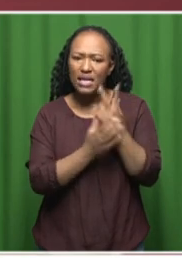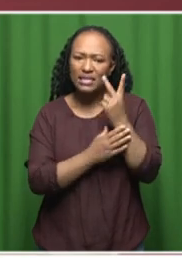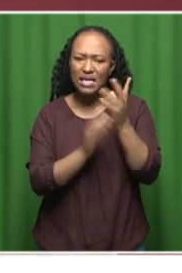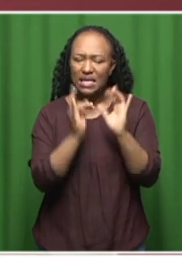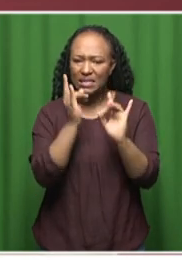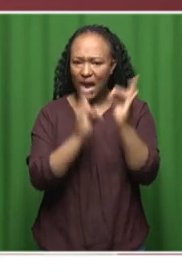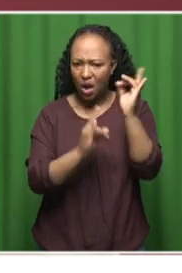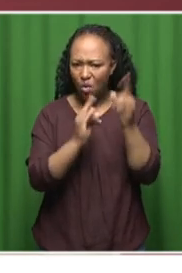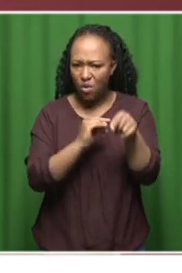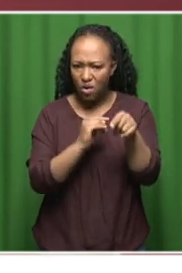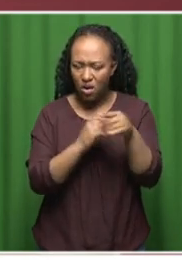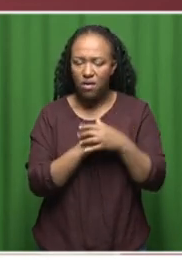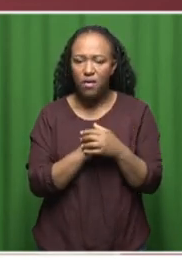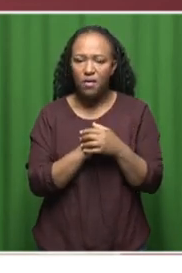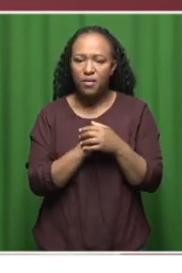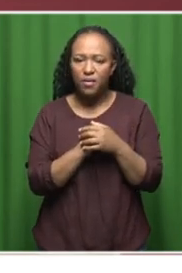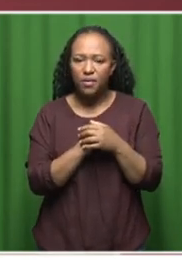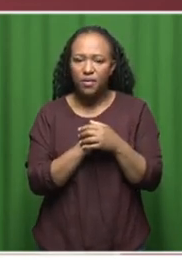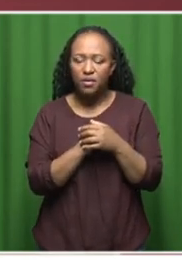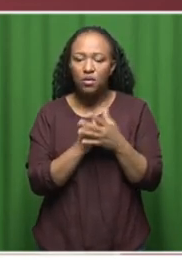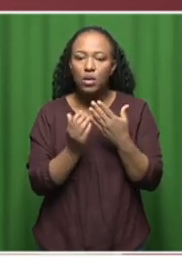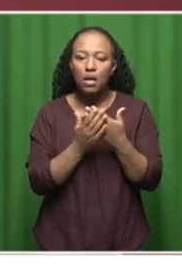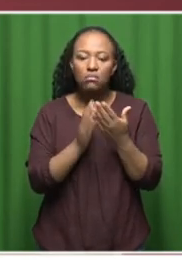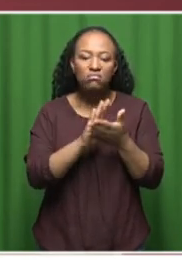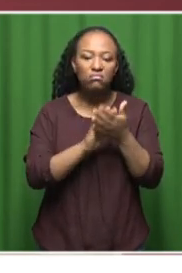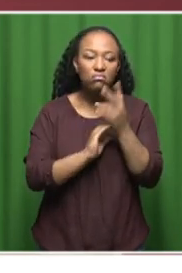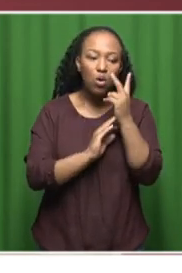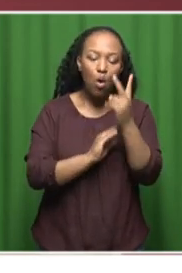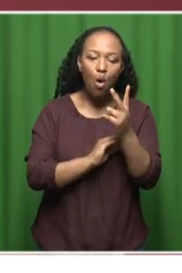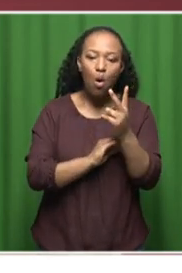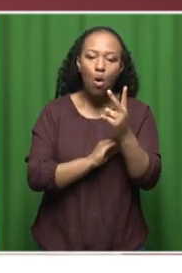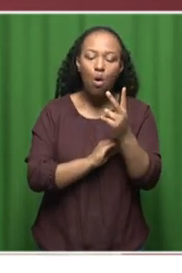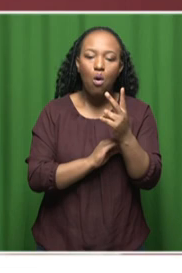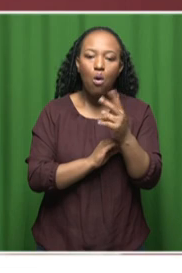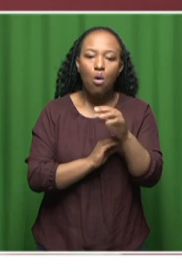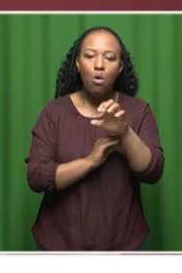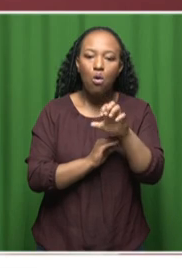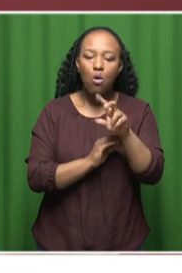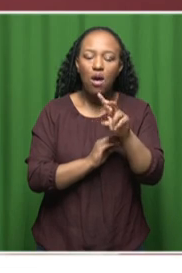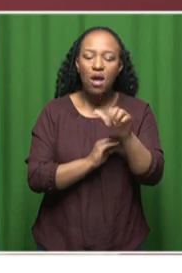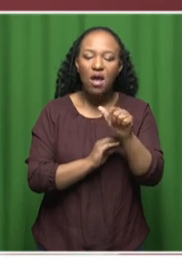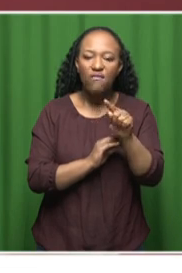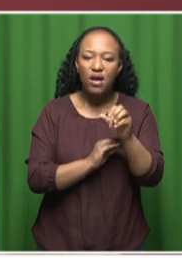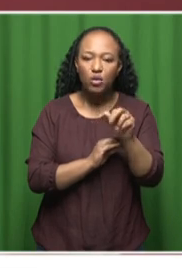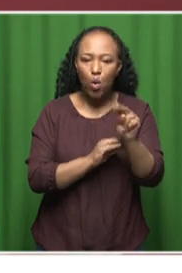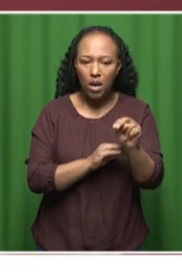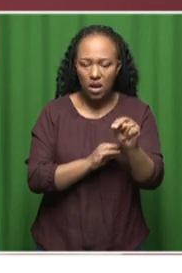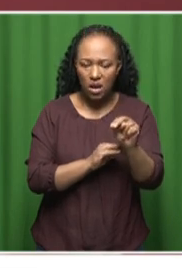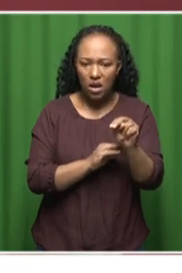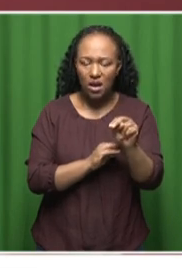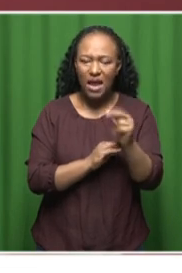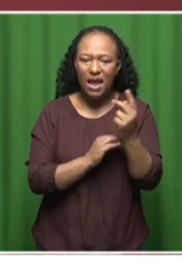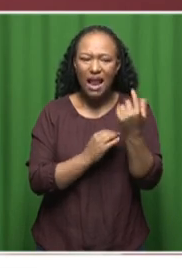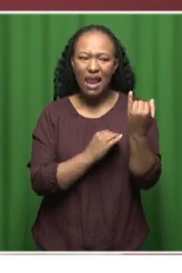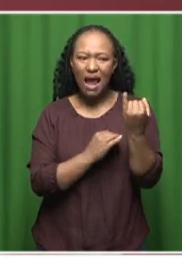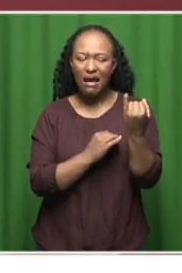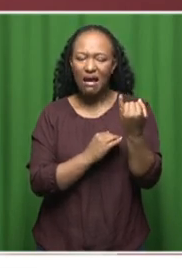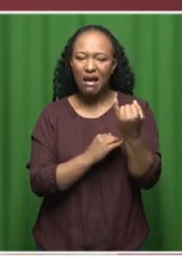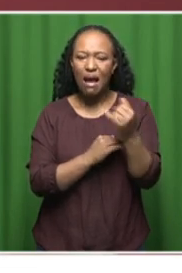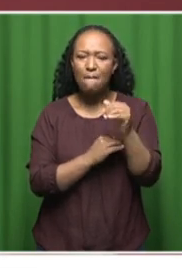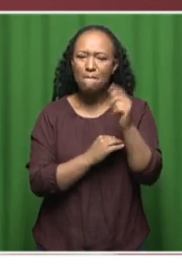town. Go to Everton. Everton is like some Malawi area. It's